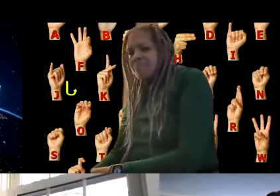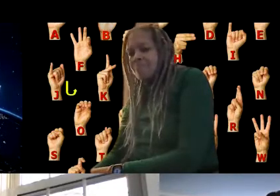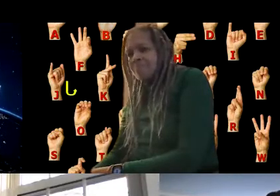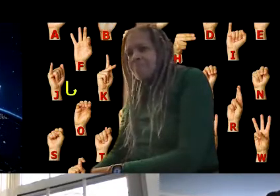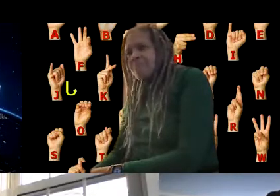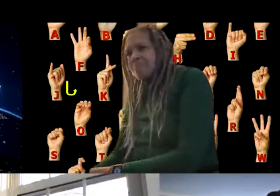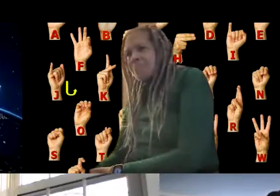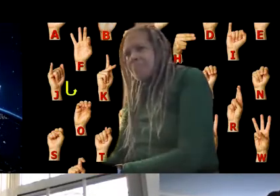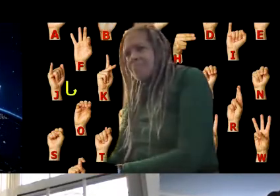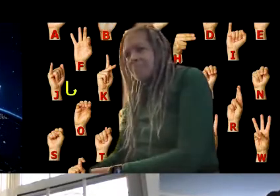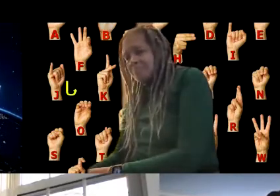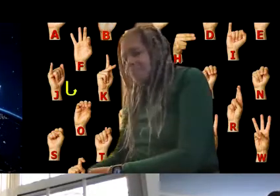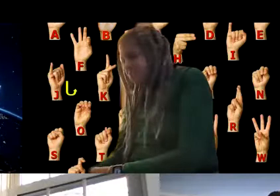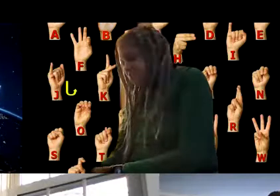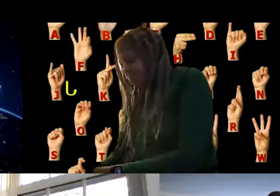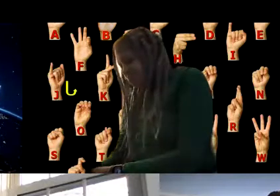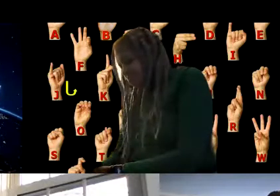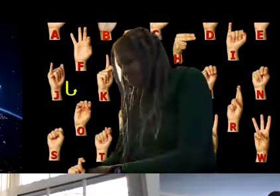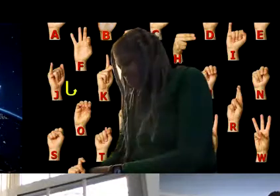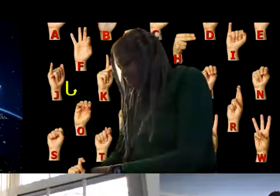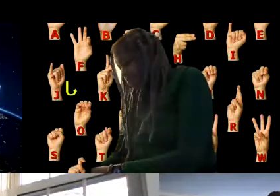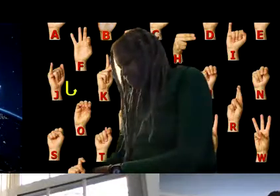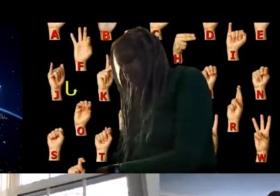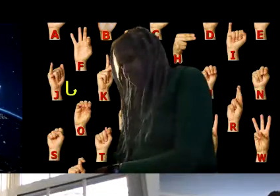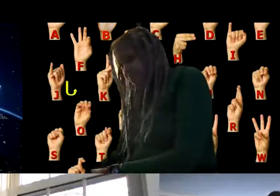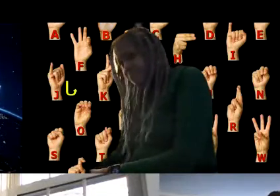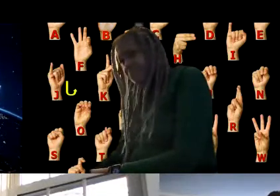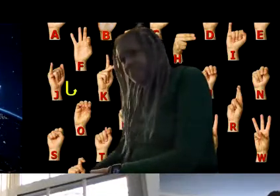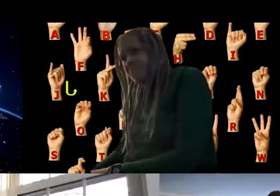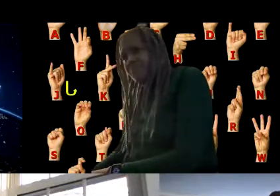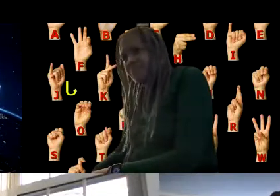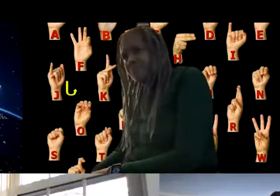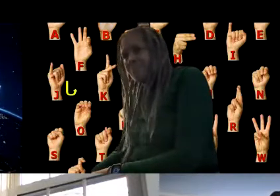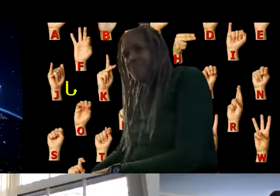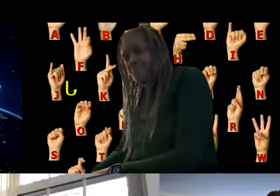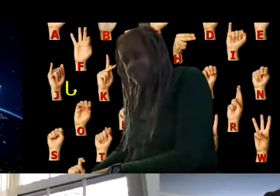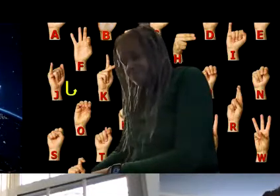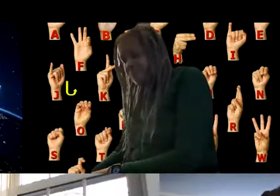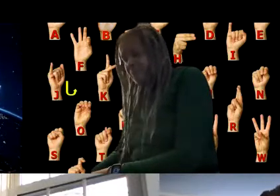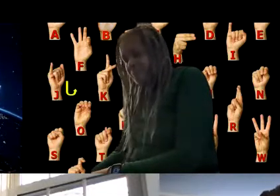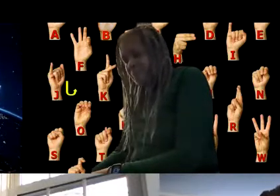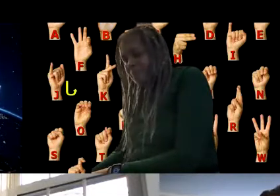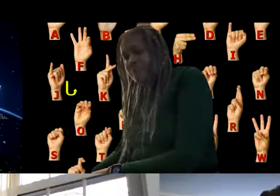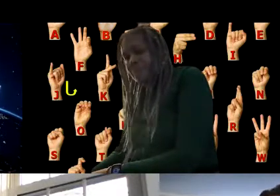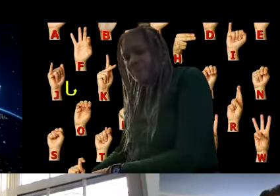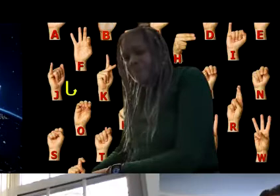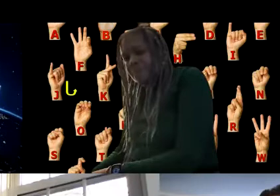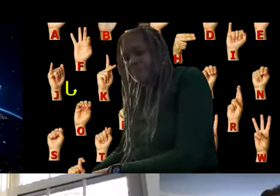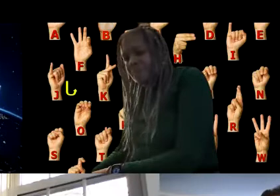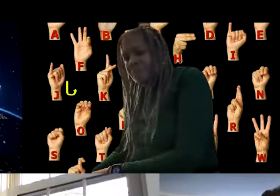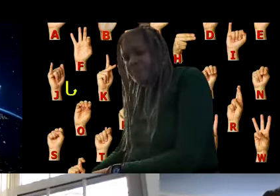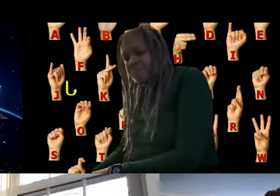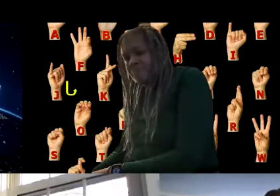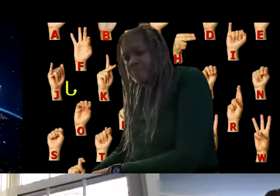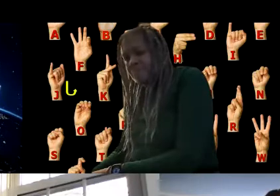could create almost overnight with the tools that we've got, you know, sitting in the computers in front of us. I would